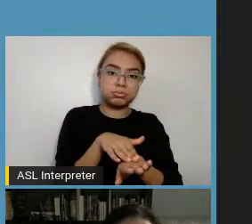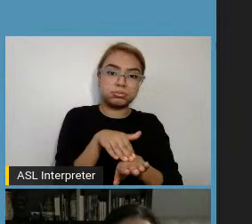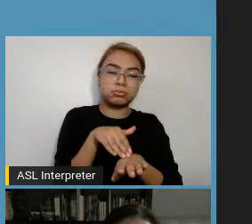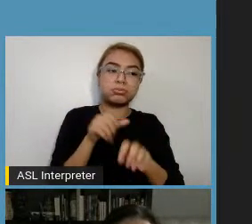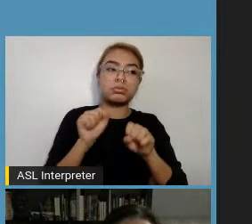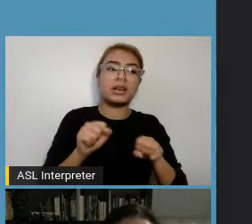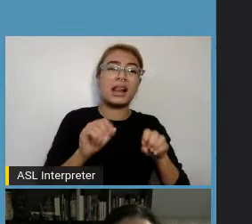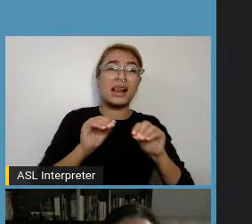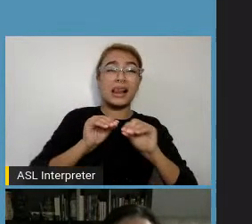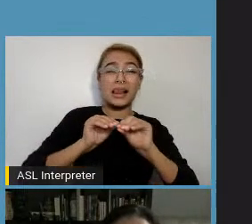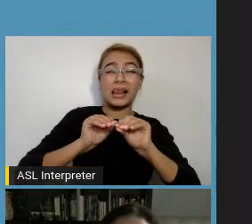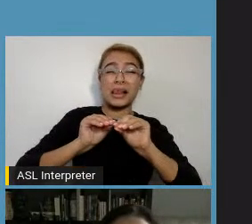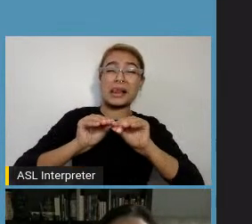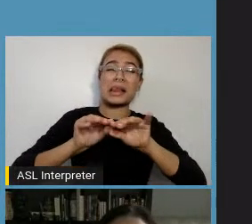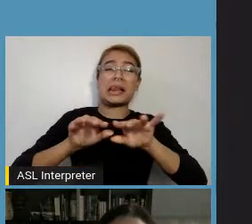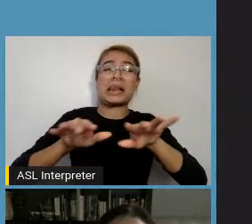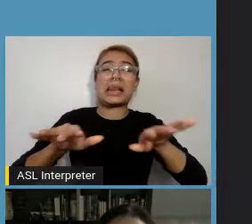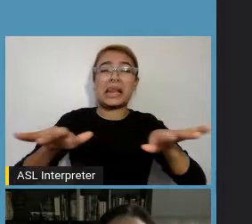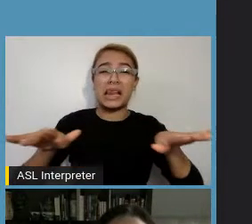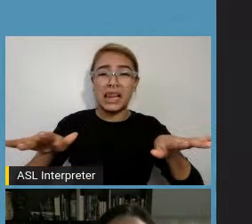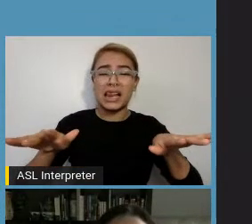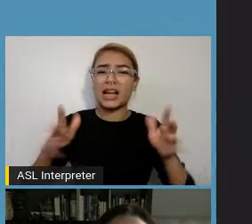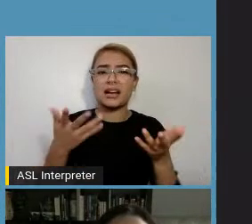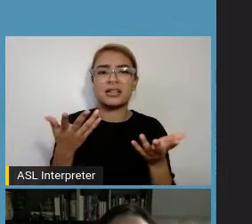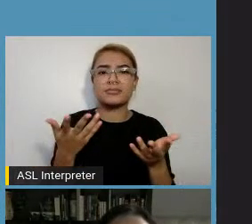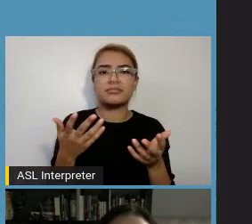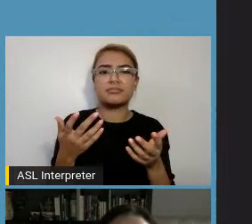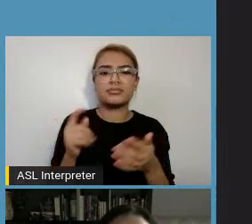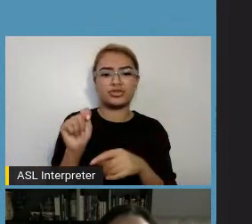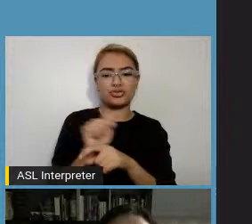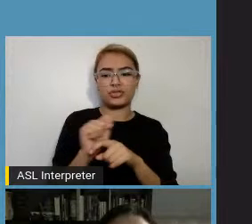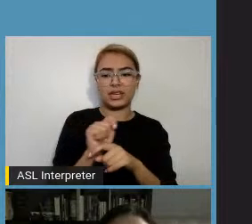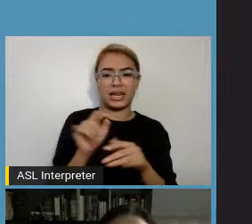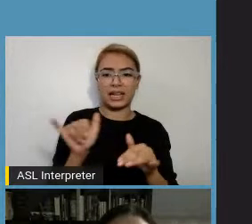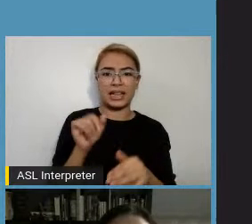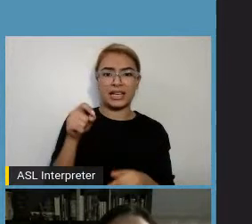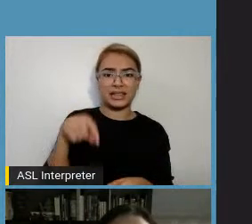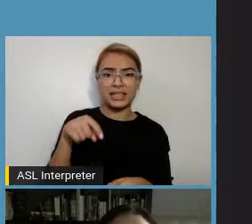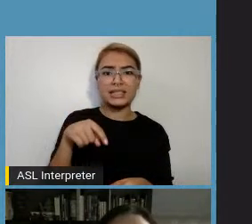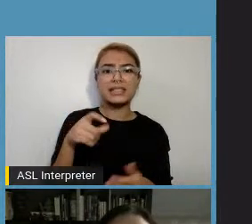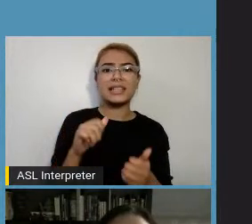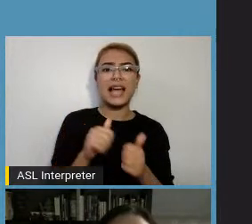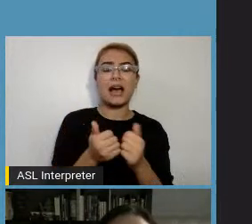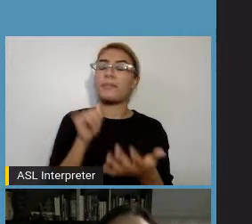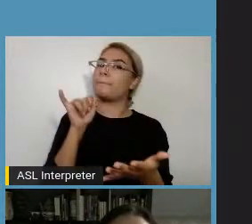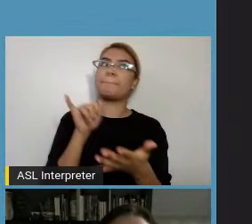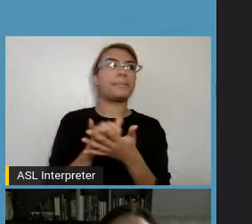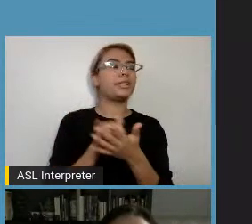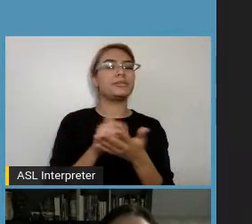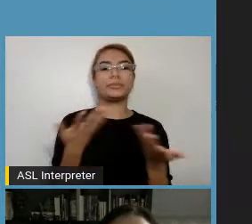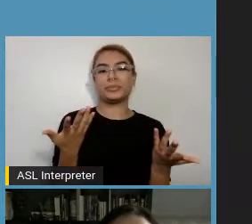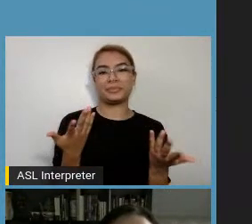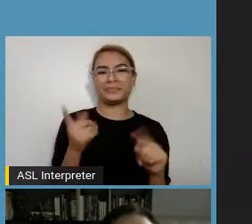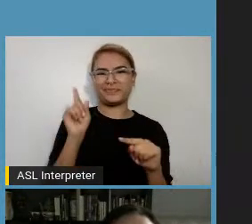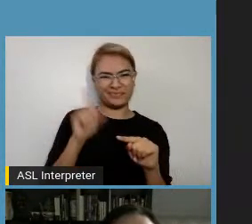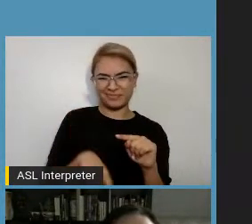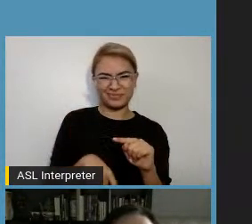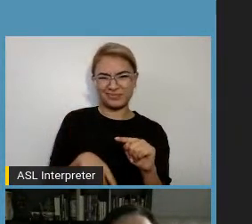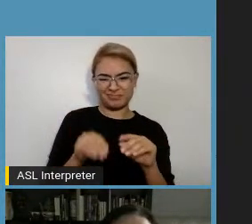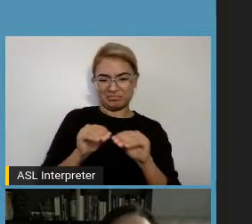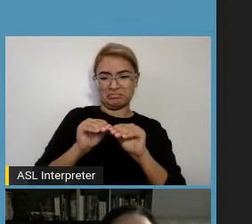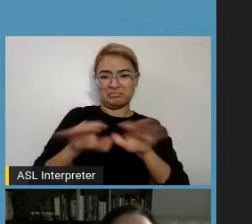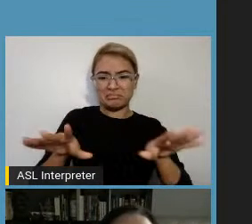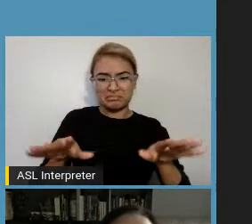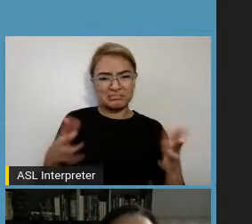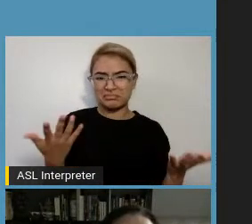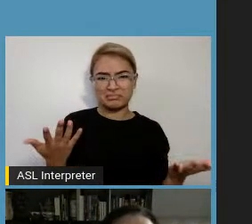and guidance, or even a training like this, um, how impossible something like that would have been,